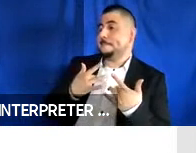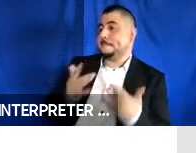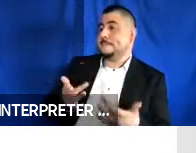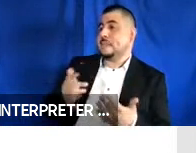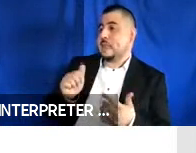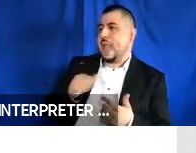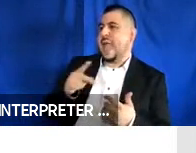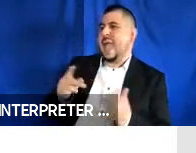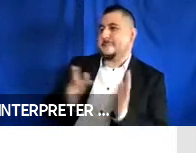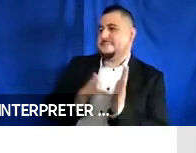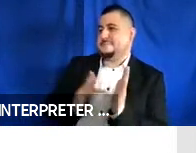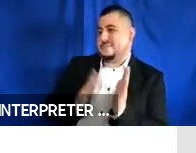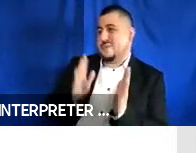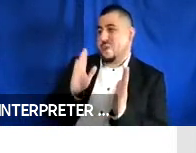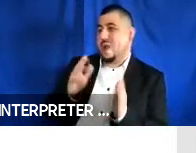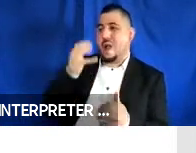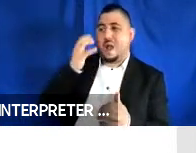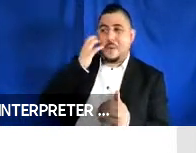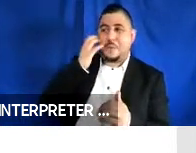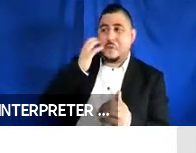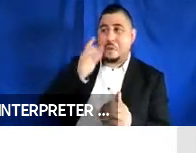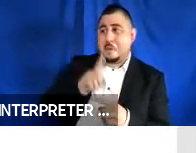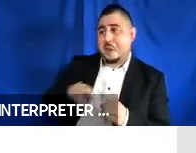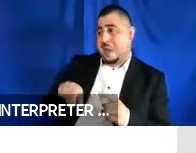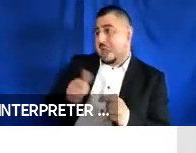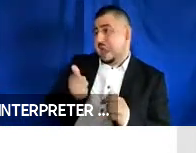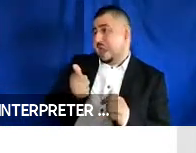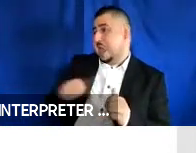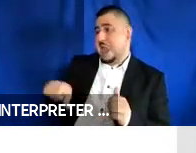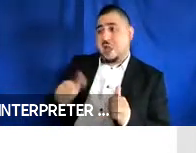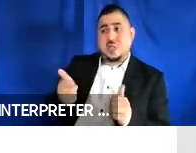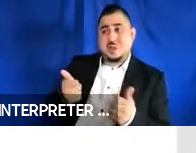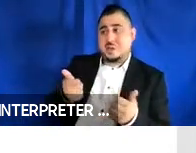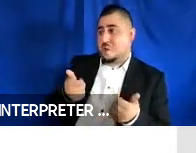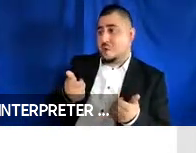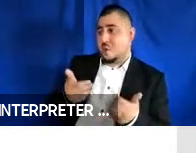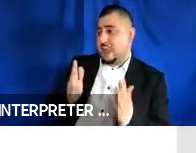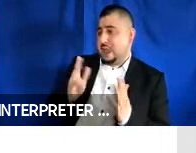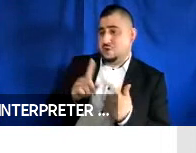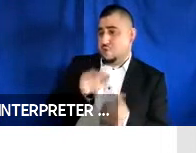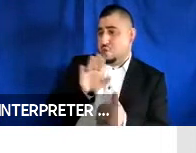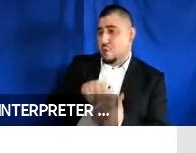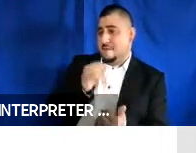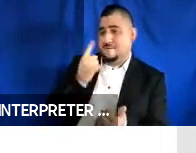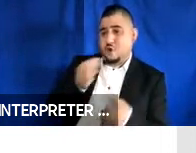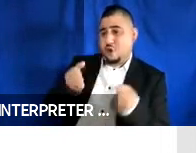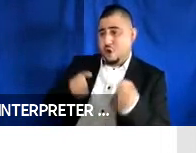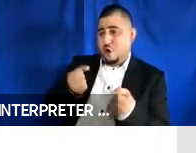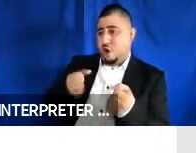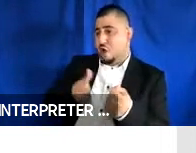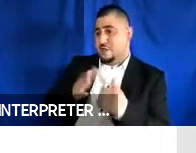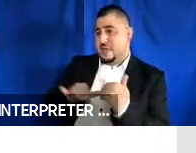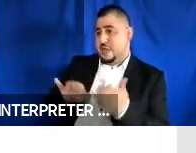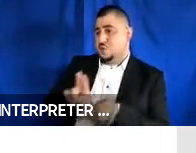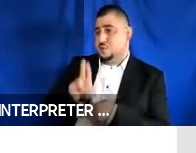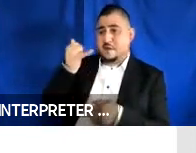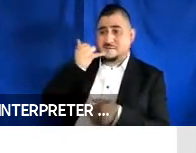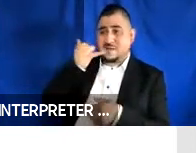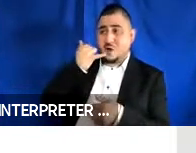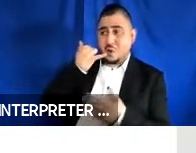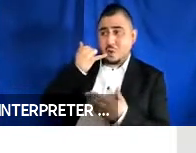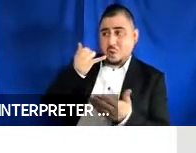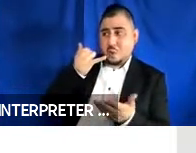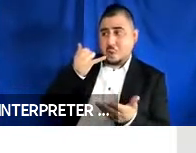on your mobile phone. I don't know if there's any other way to hail for ride sharing besides that. I guess you could try and do